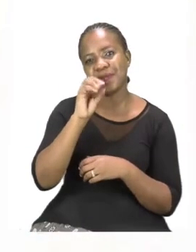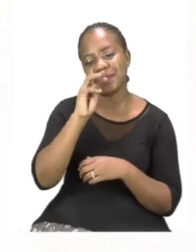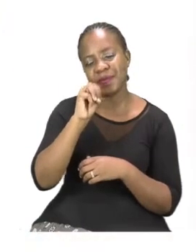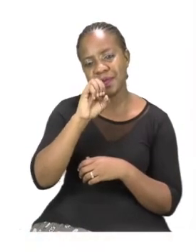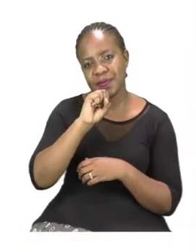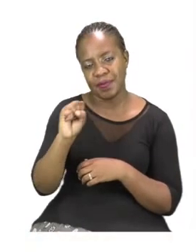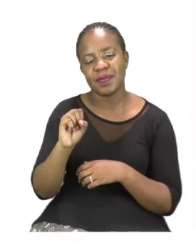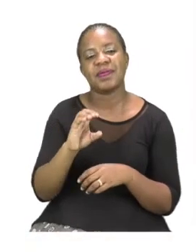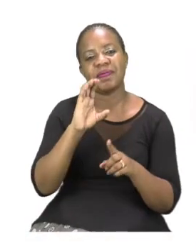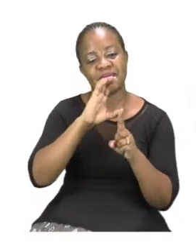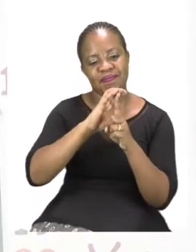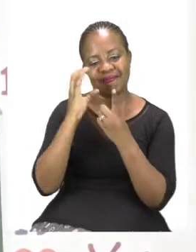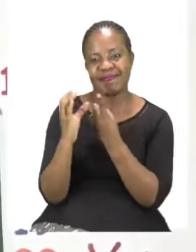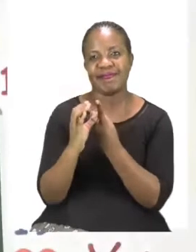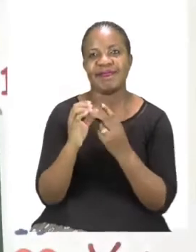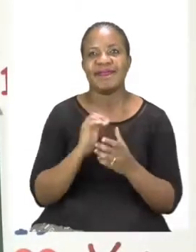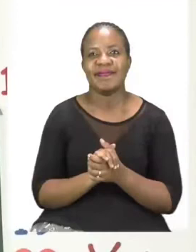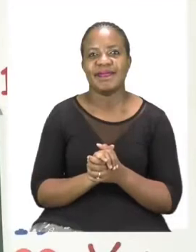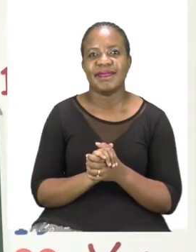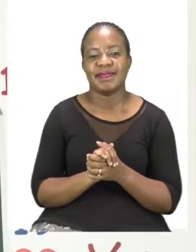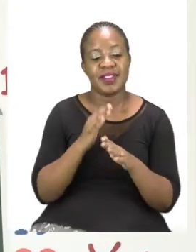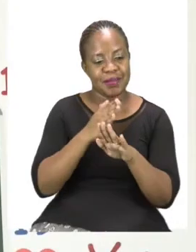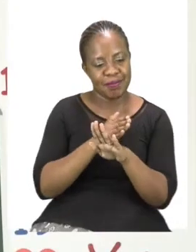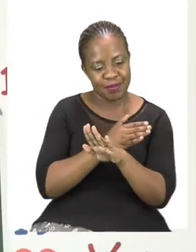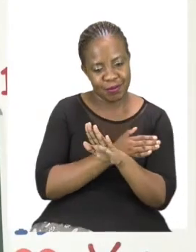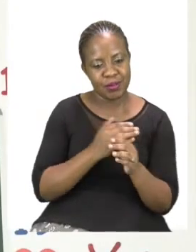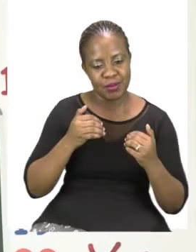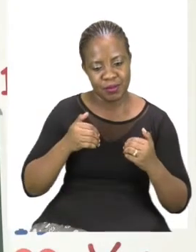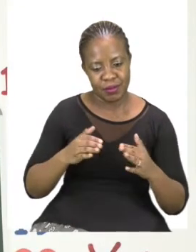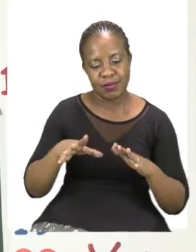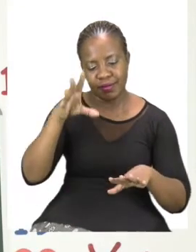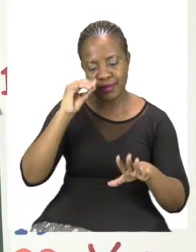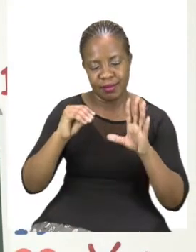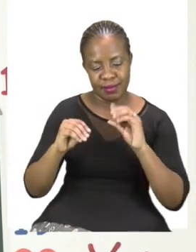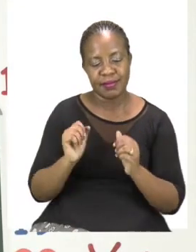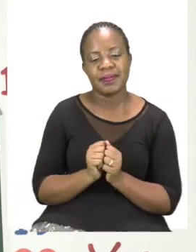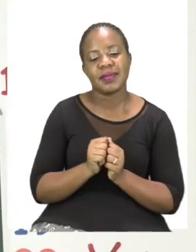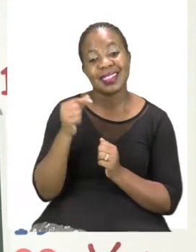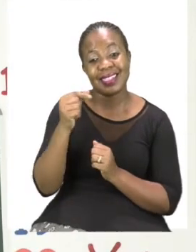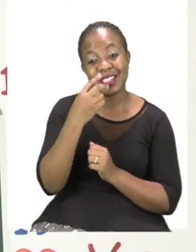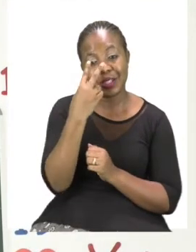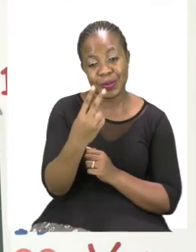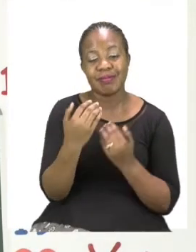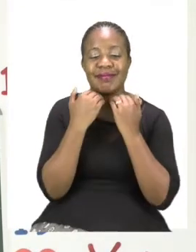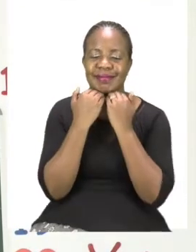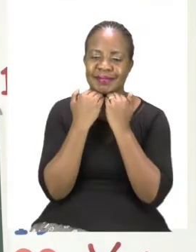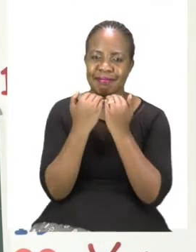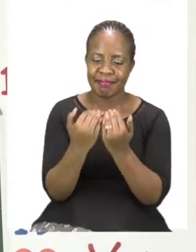and culture. And before we get into any lessons, grade 2s, it is very important for us